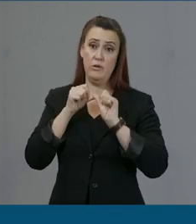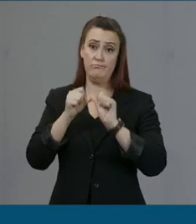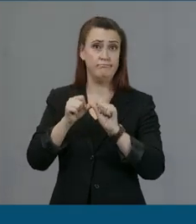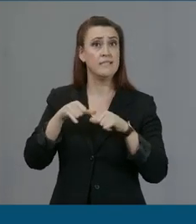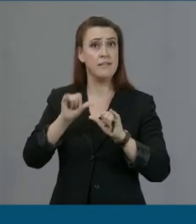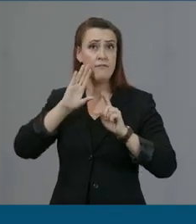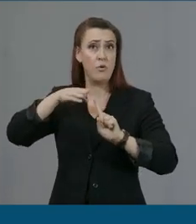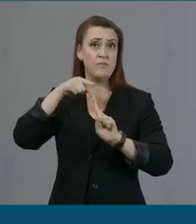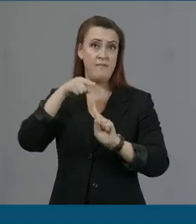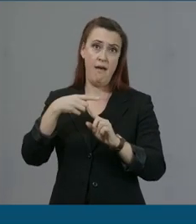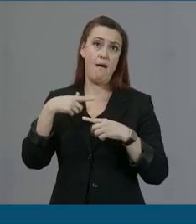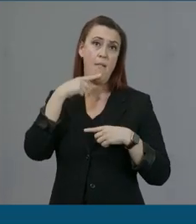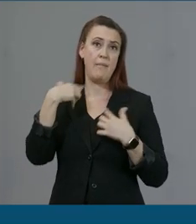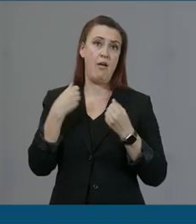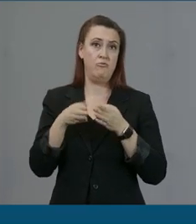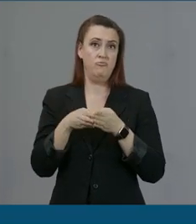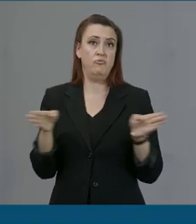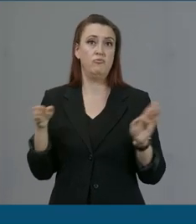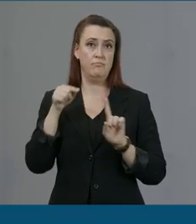concern.